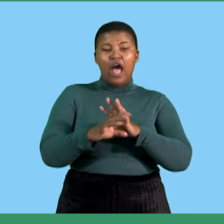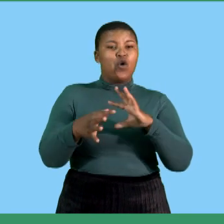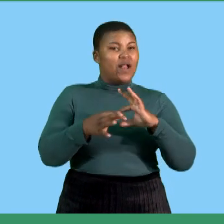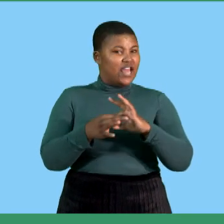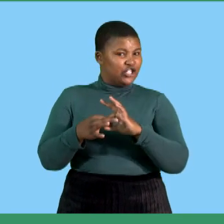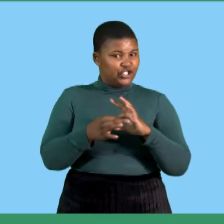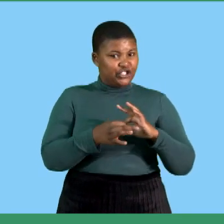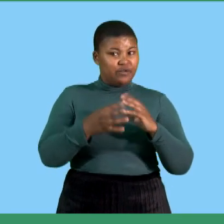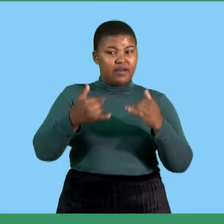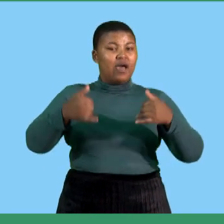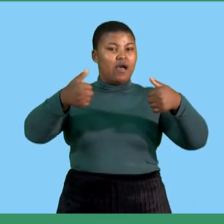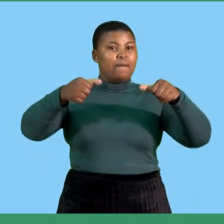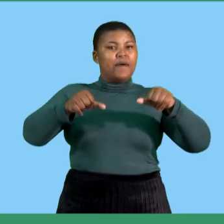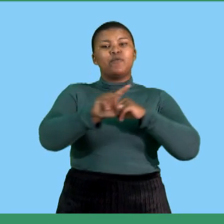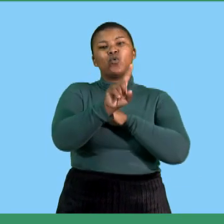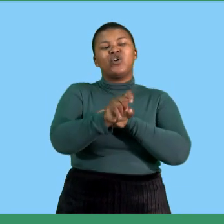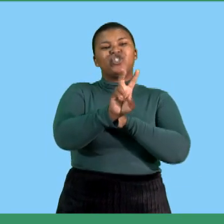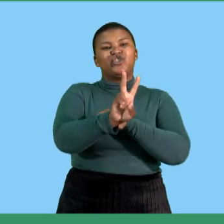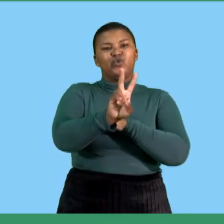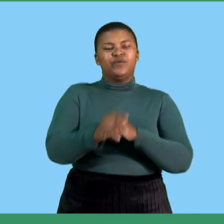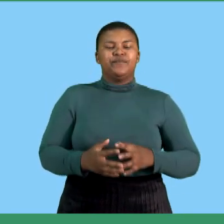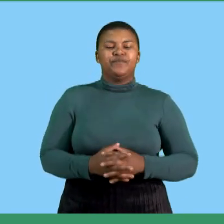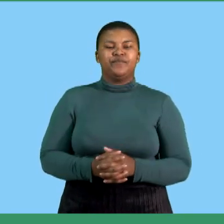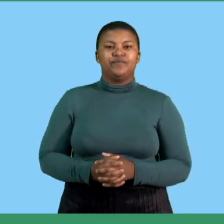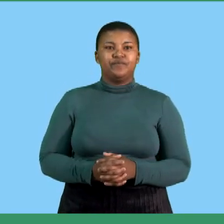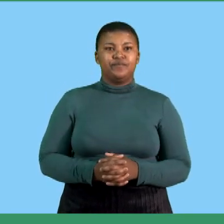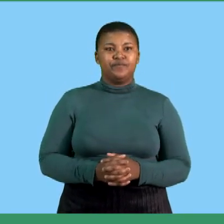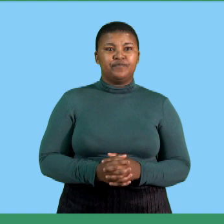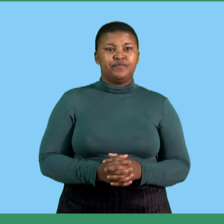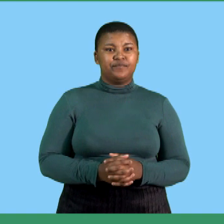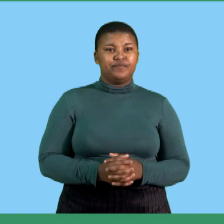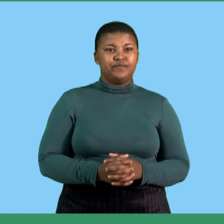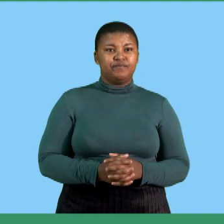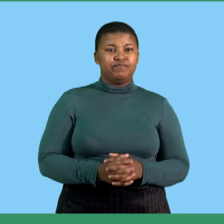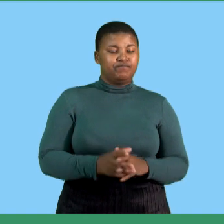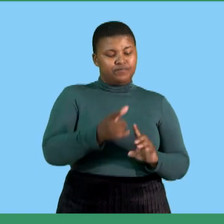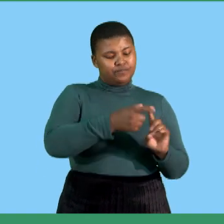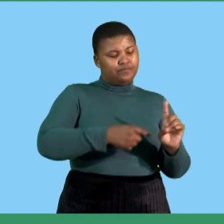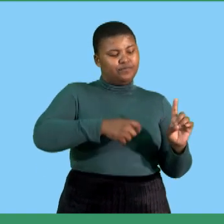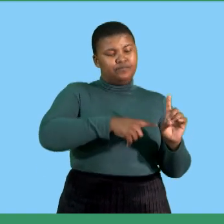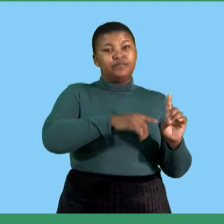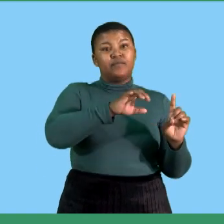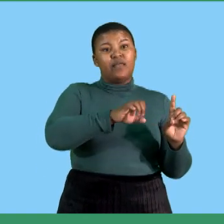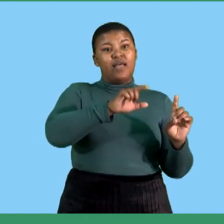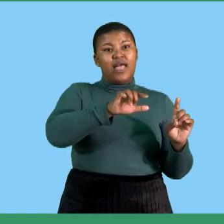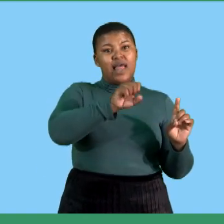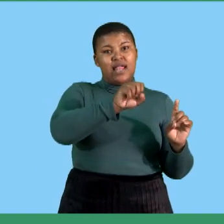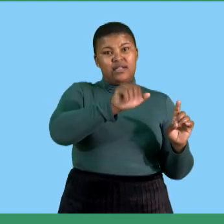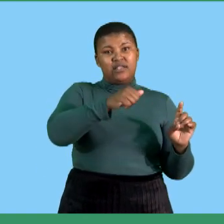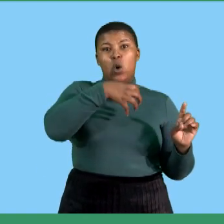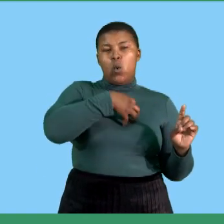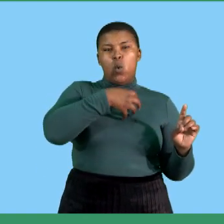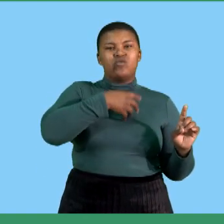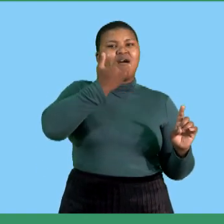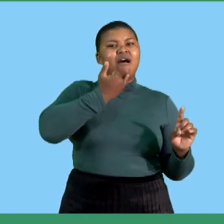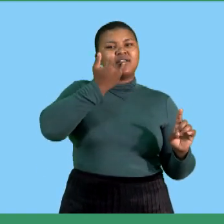the relationships. Let's move on to question 2. Elsa owns an ice-making